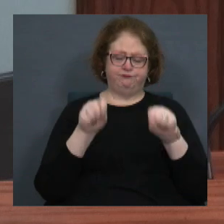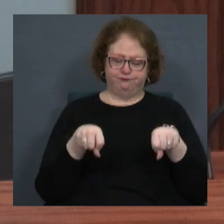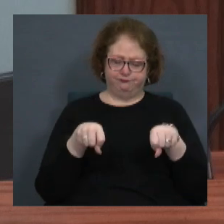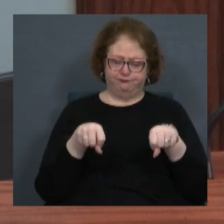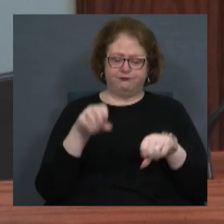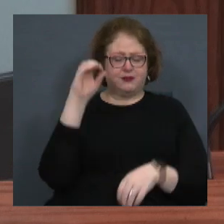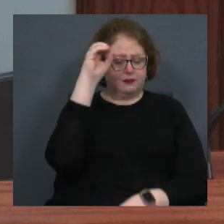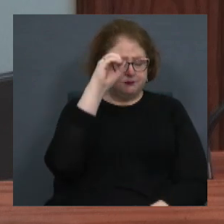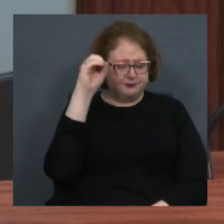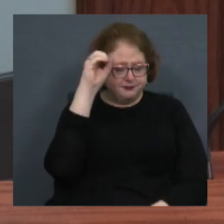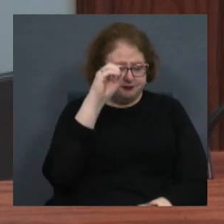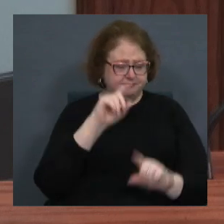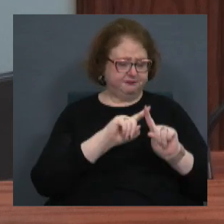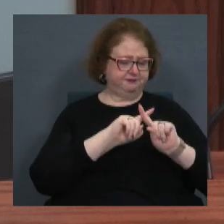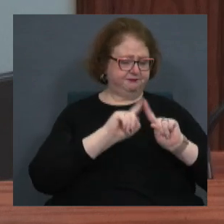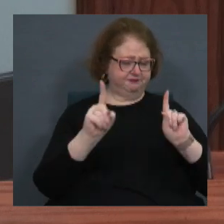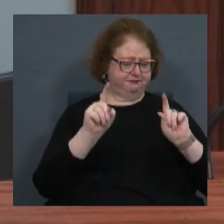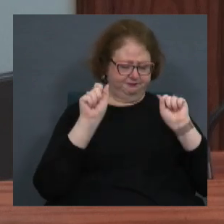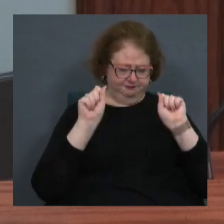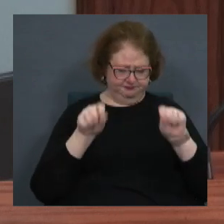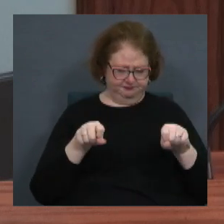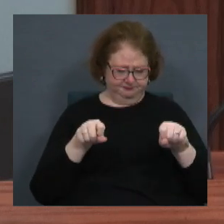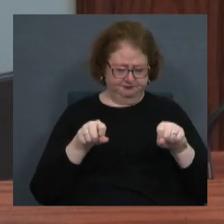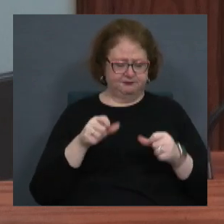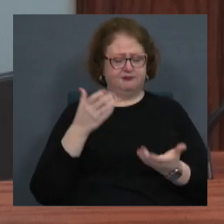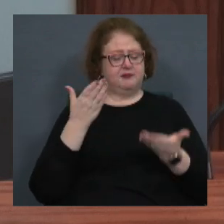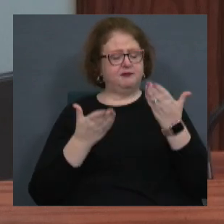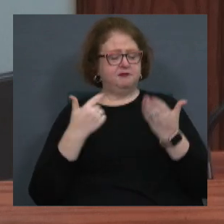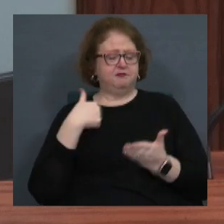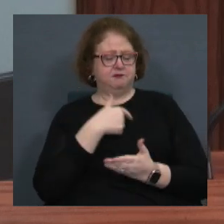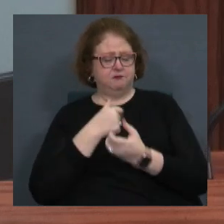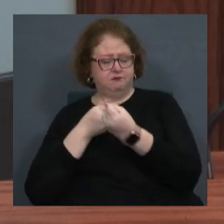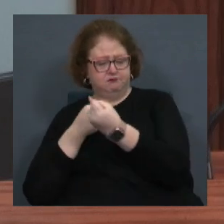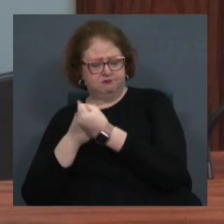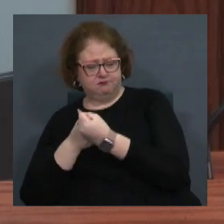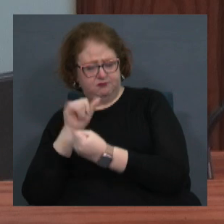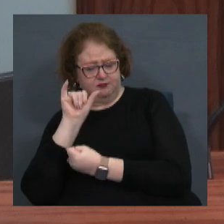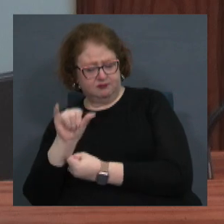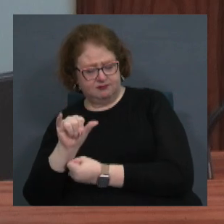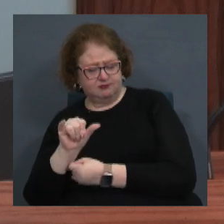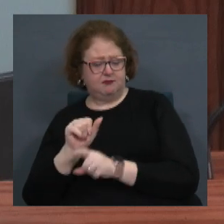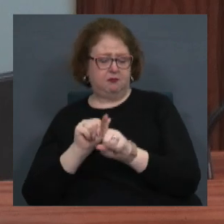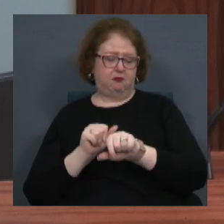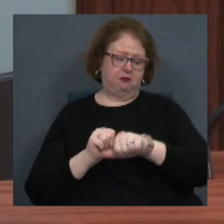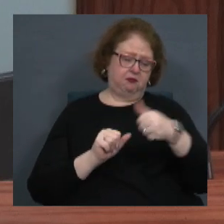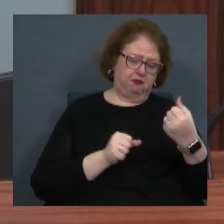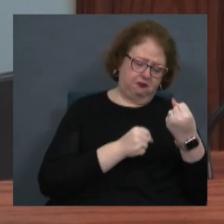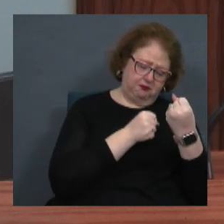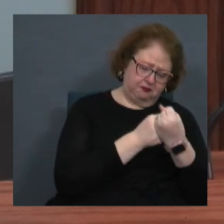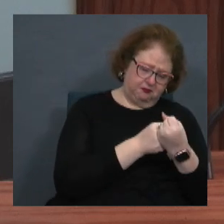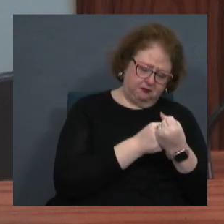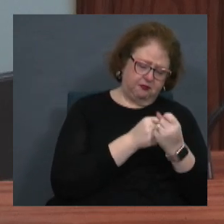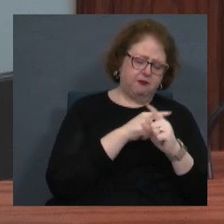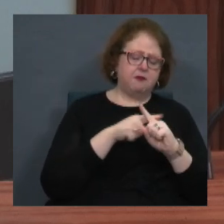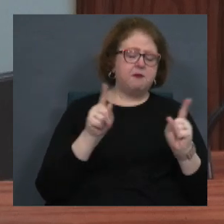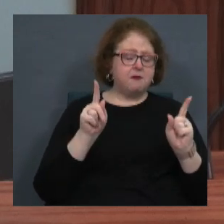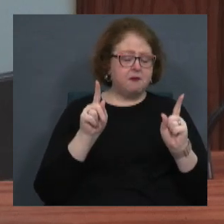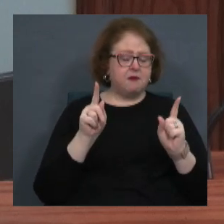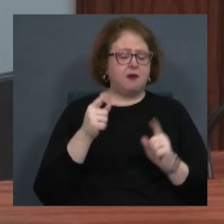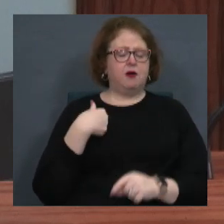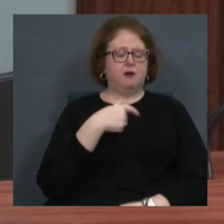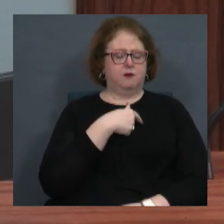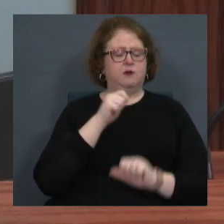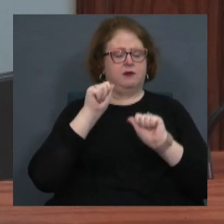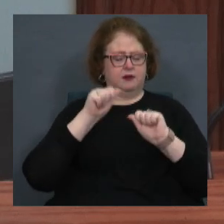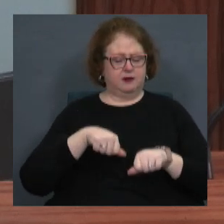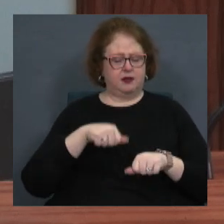and people may feel strongly about one issue or the other. But I believe we can all agree that we